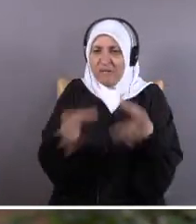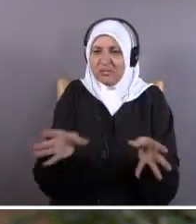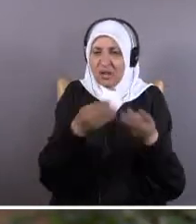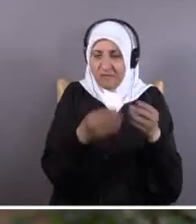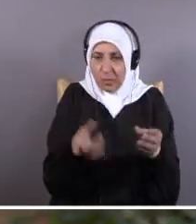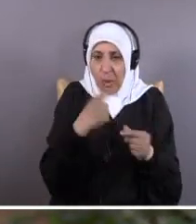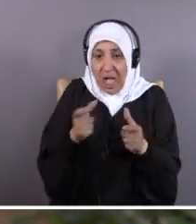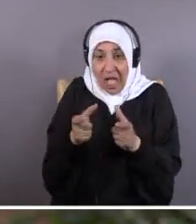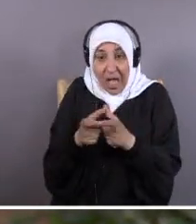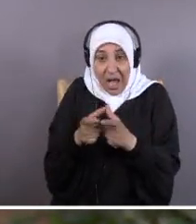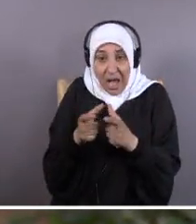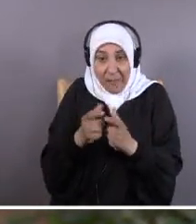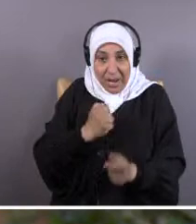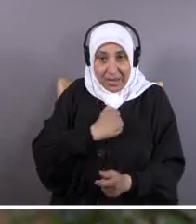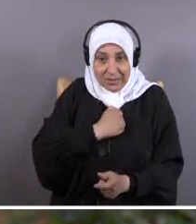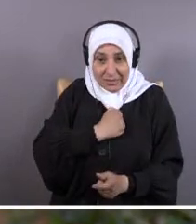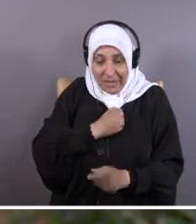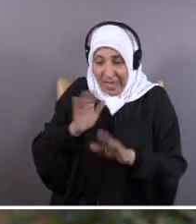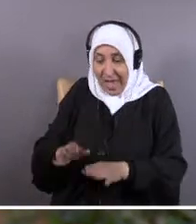that river extends